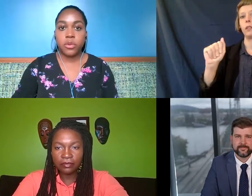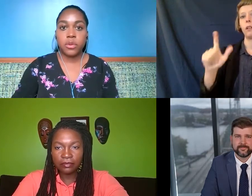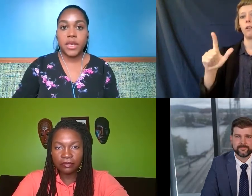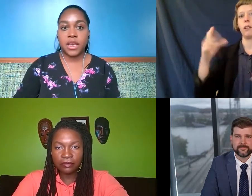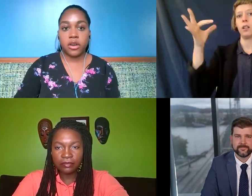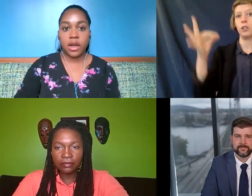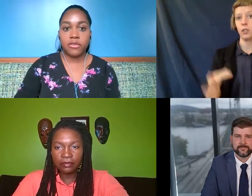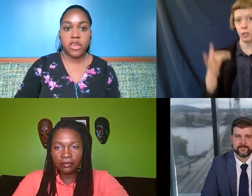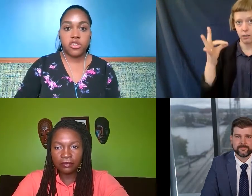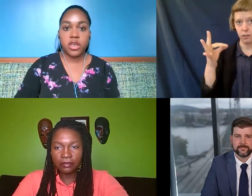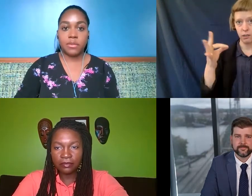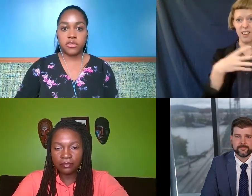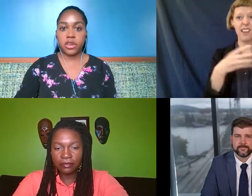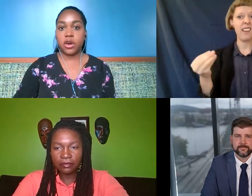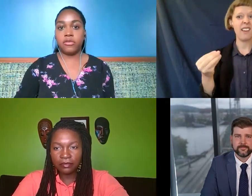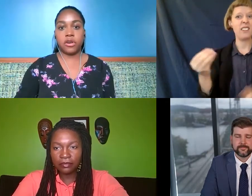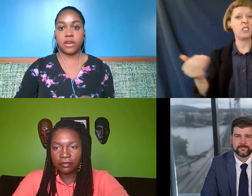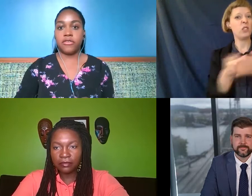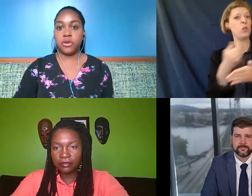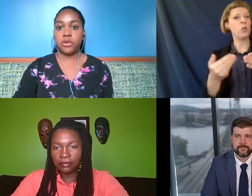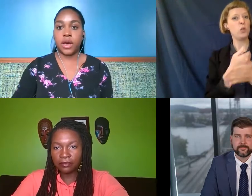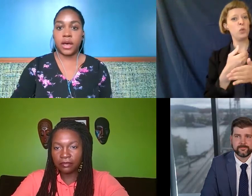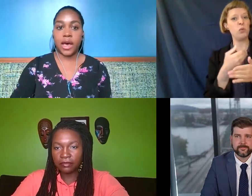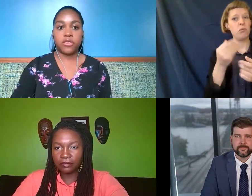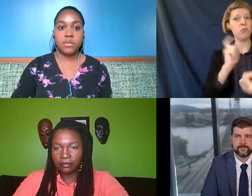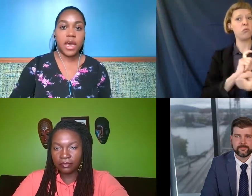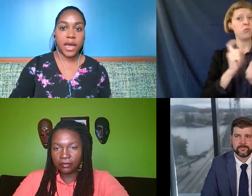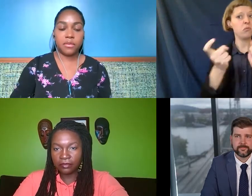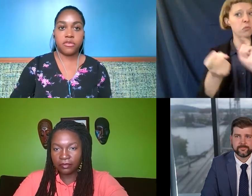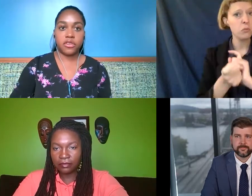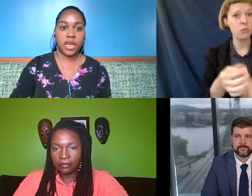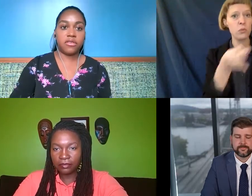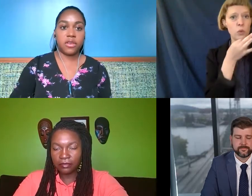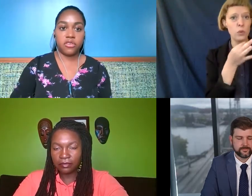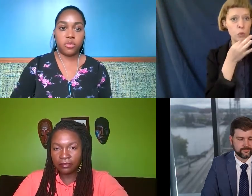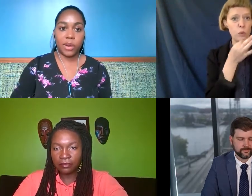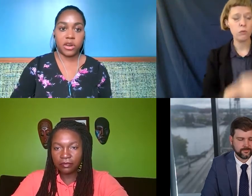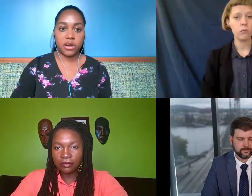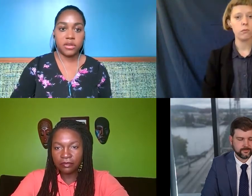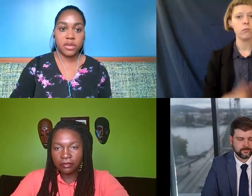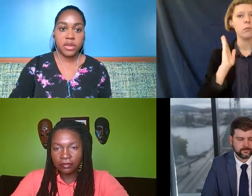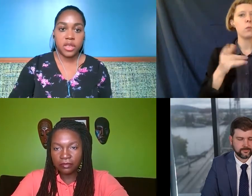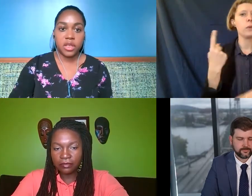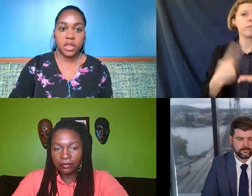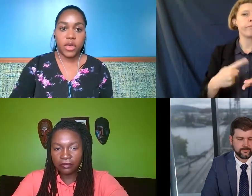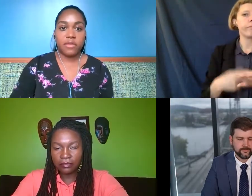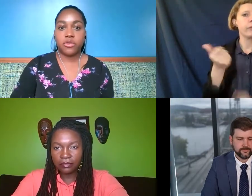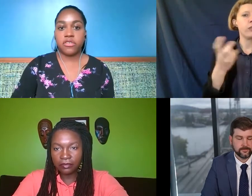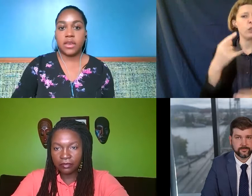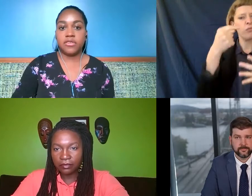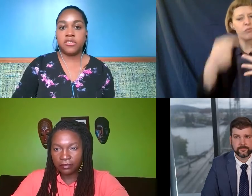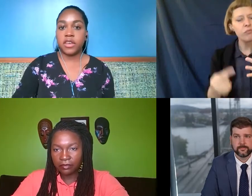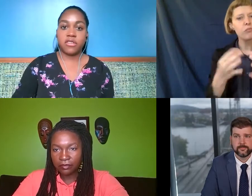Now, before we begin our conversation, I'm just going to go over a few housekeeping items for today's Zoom webinar. We